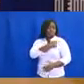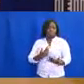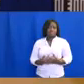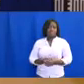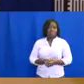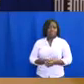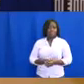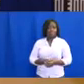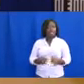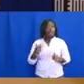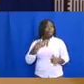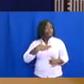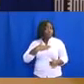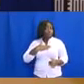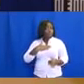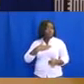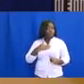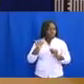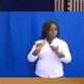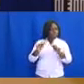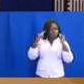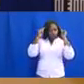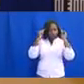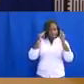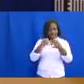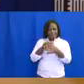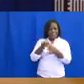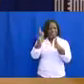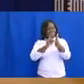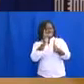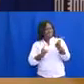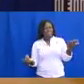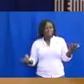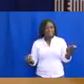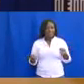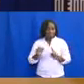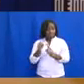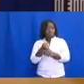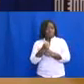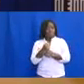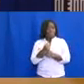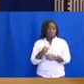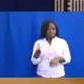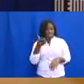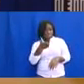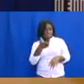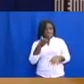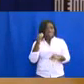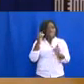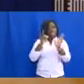I remain concerned about the stigma associated with this disease.